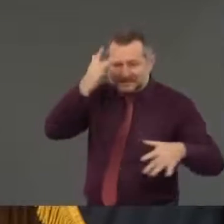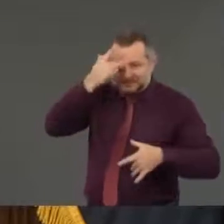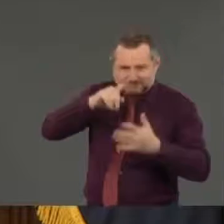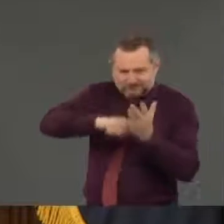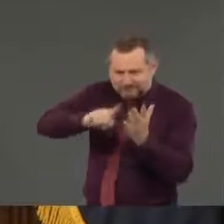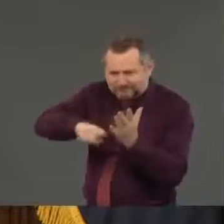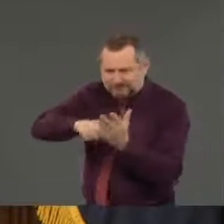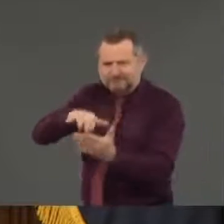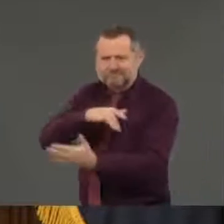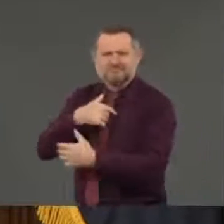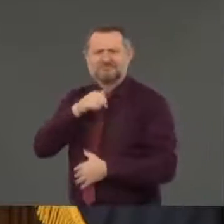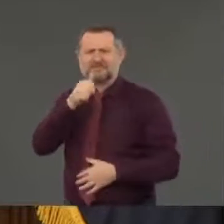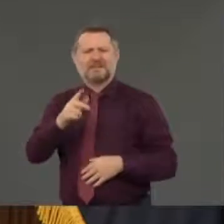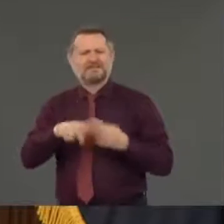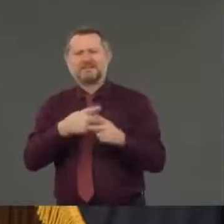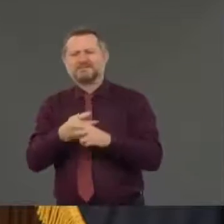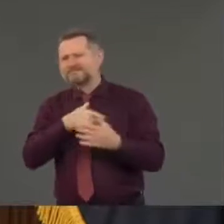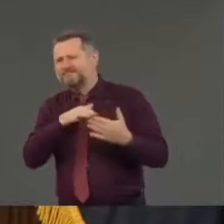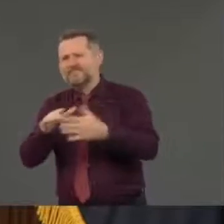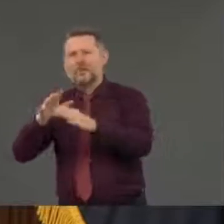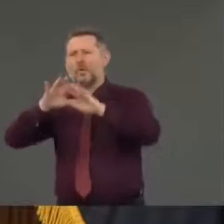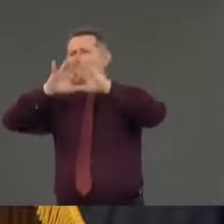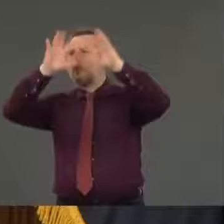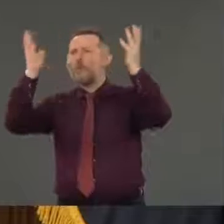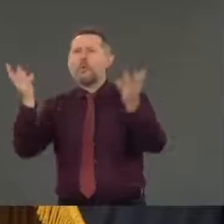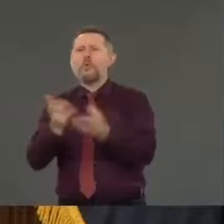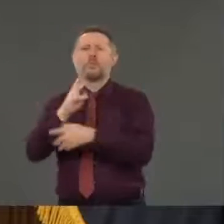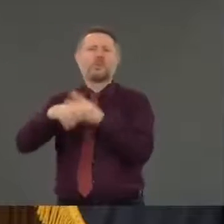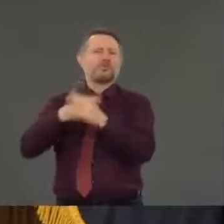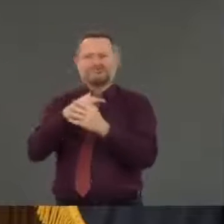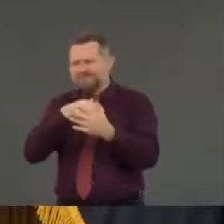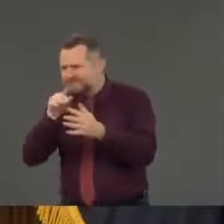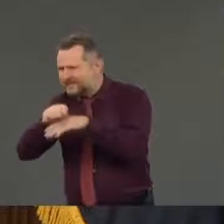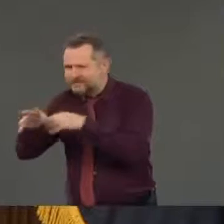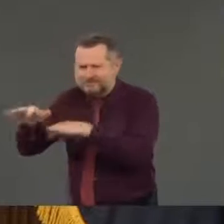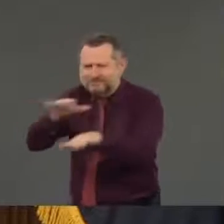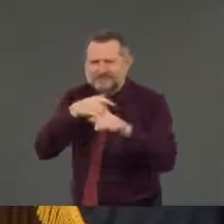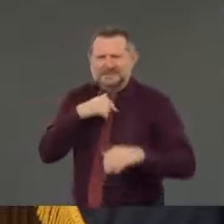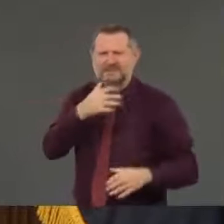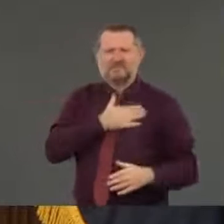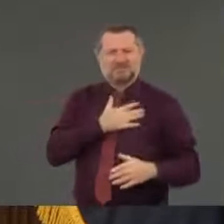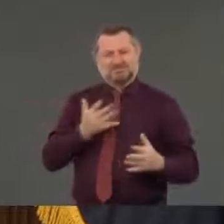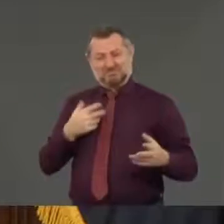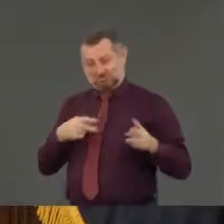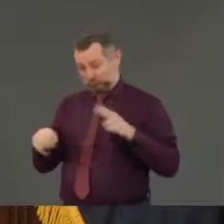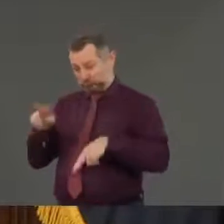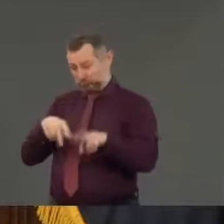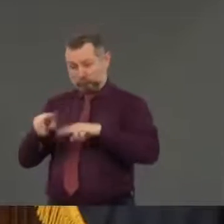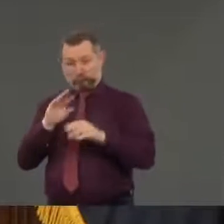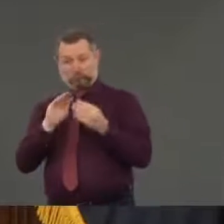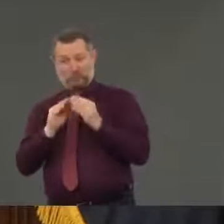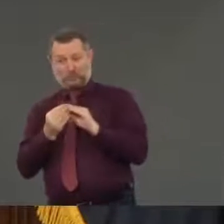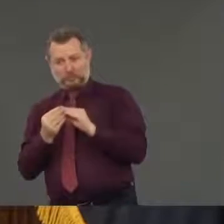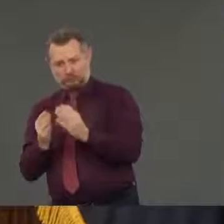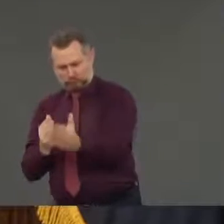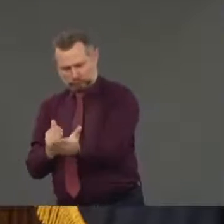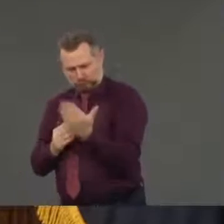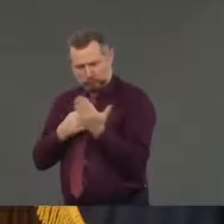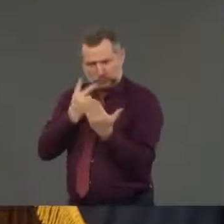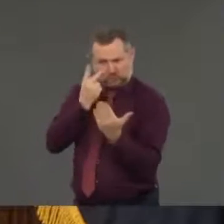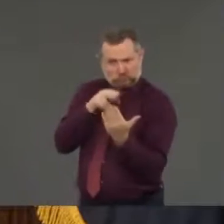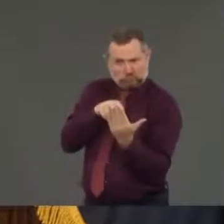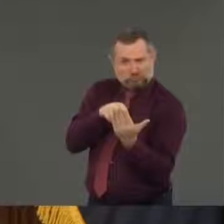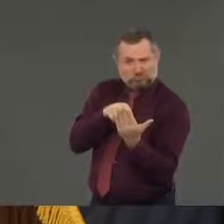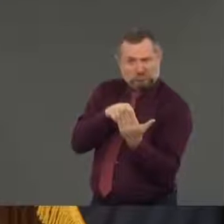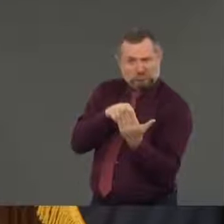pandemics. So my review of the numbers is just an amateurish